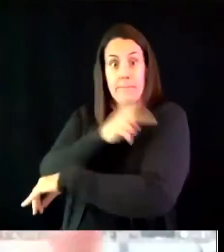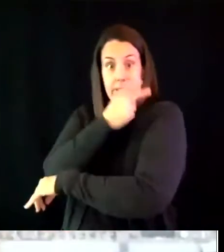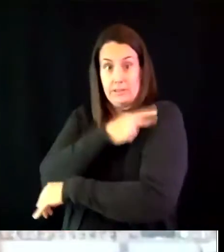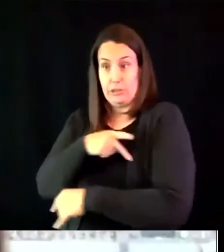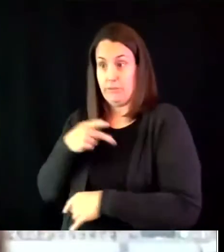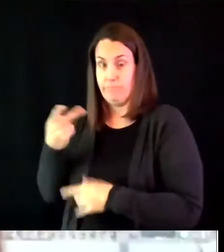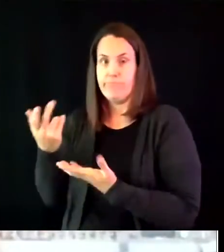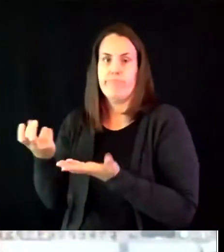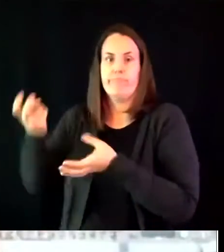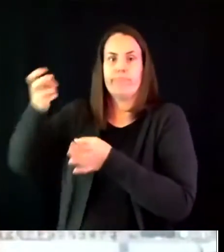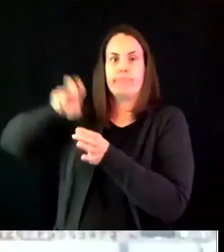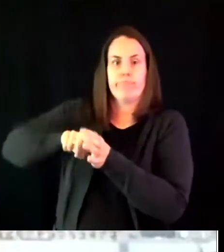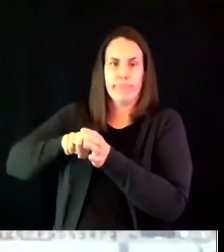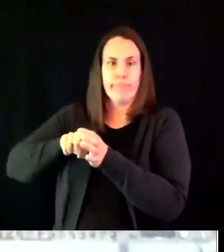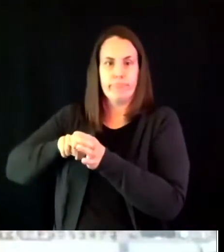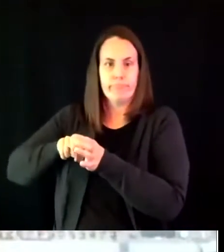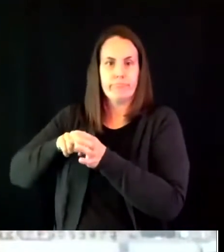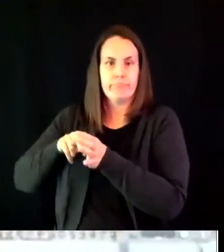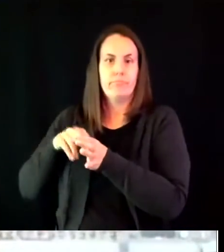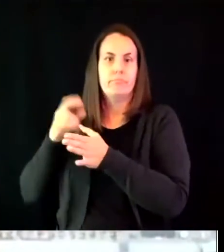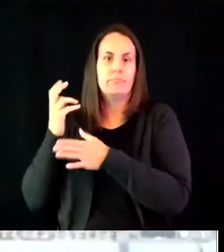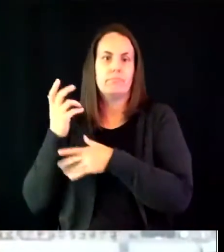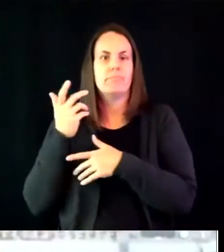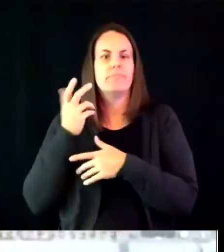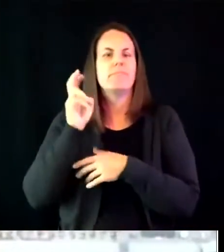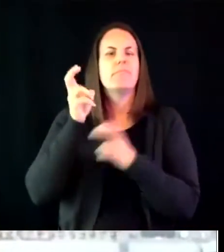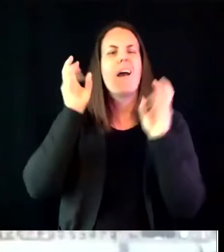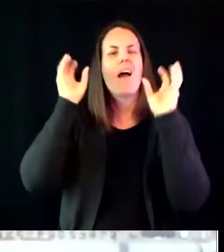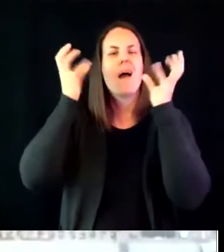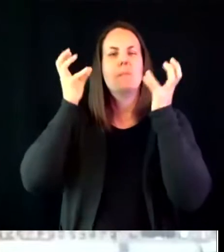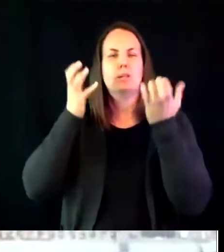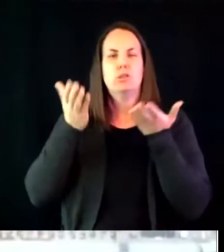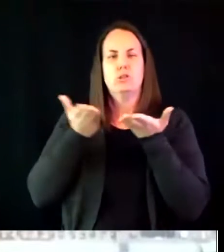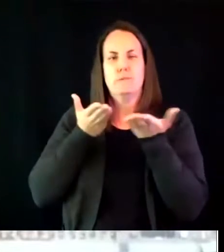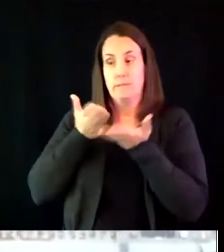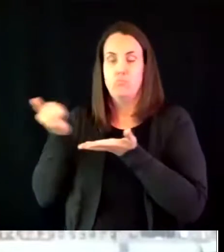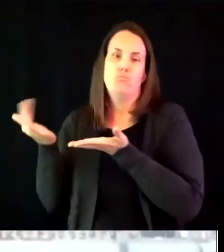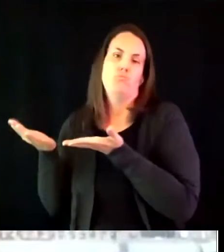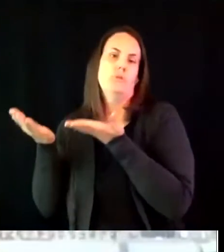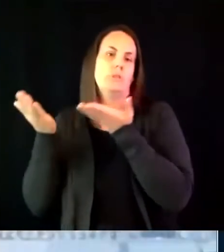themselves. They bring the patient to the ACF.